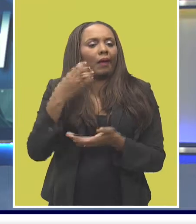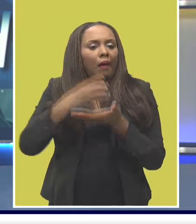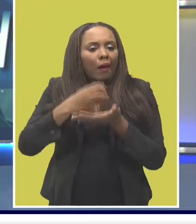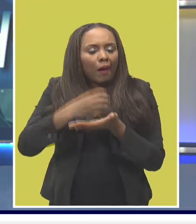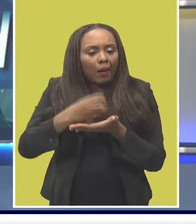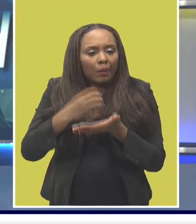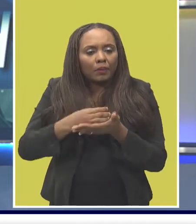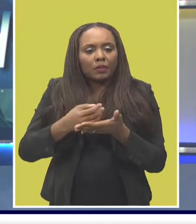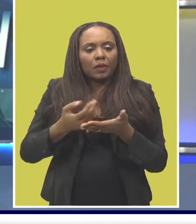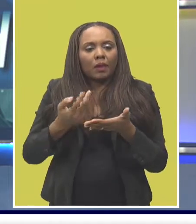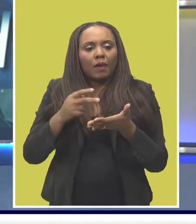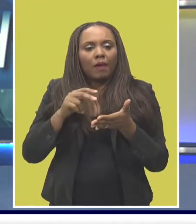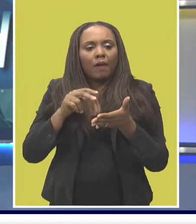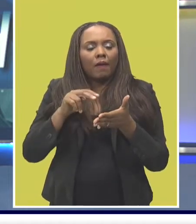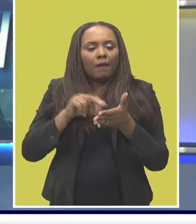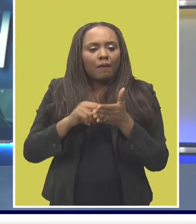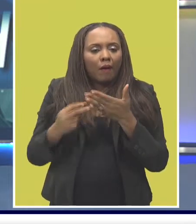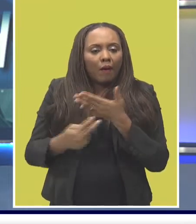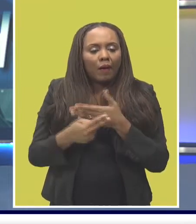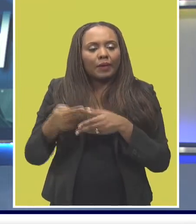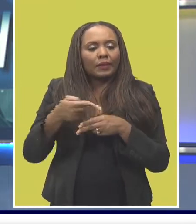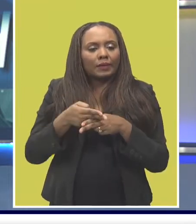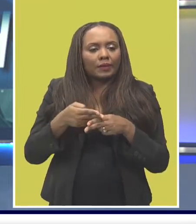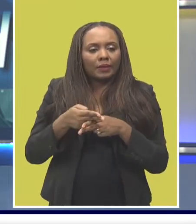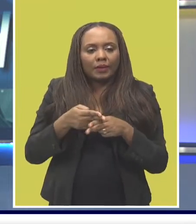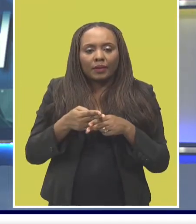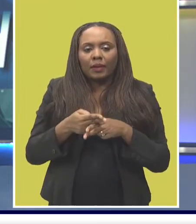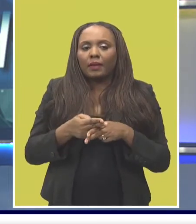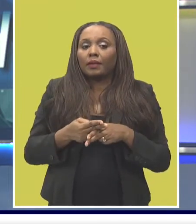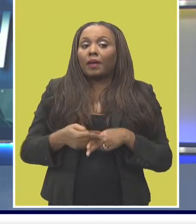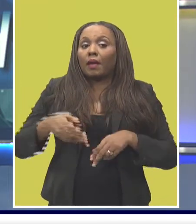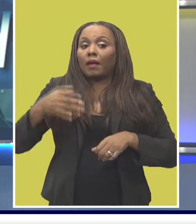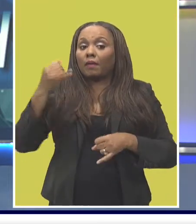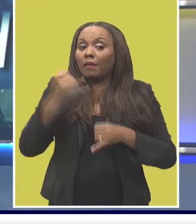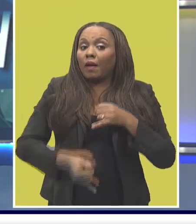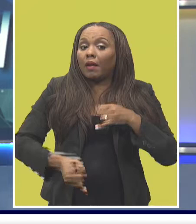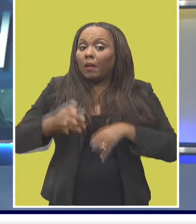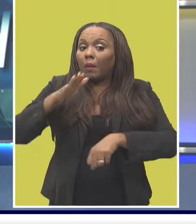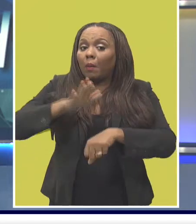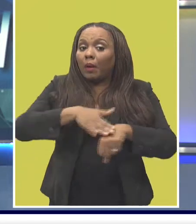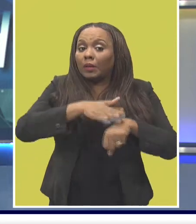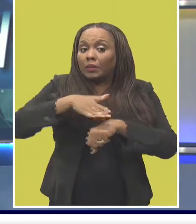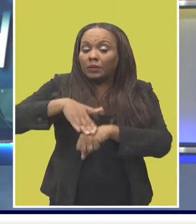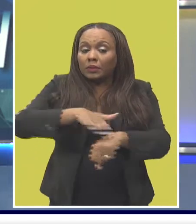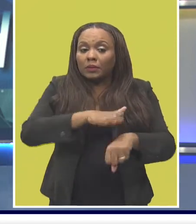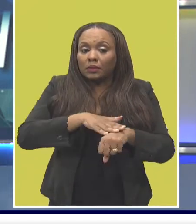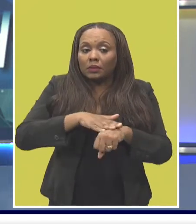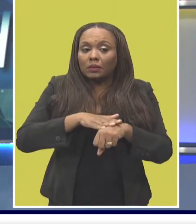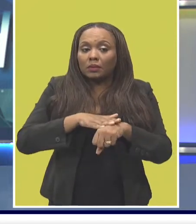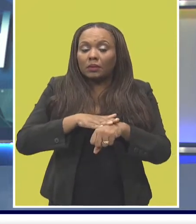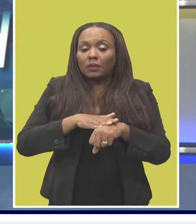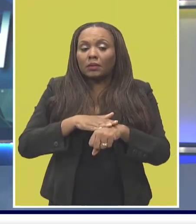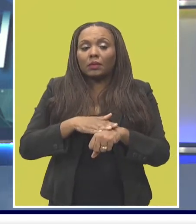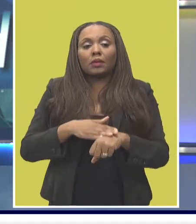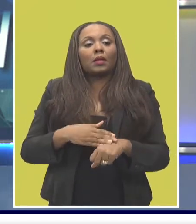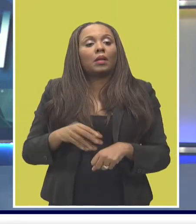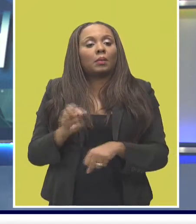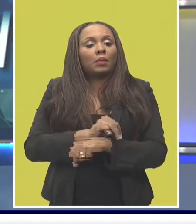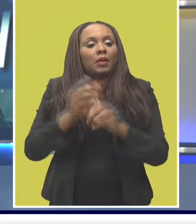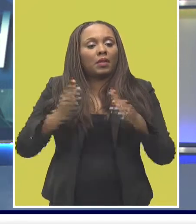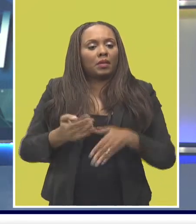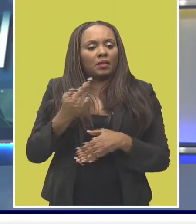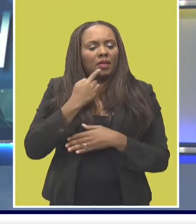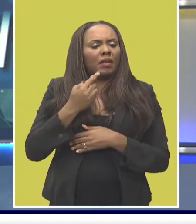July 1st ban have been given a final warning. Maritime Affairs and Blue Economy Minister Kirk Humphrey says while government allowed for